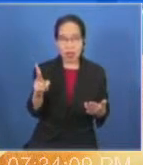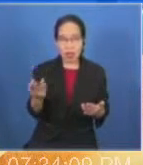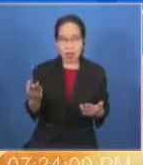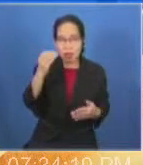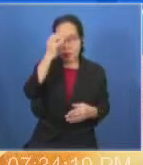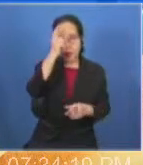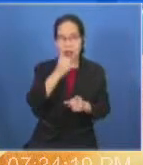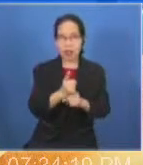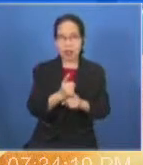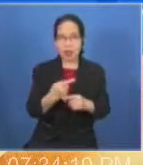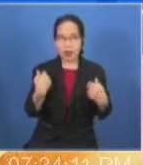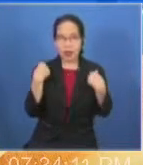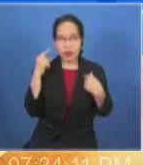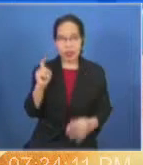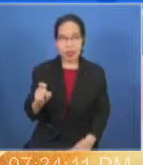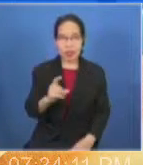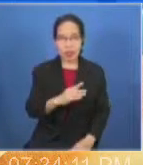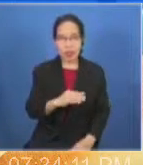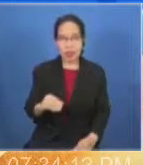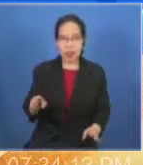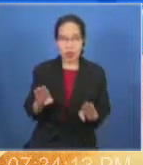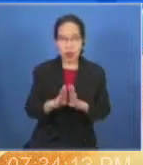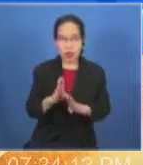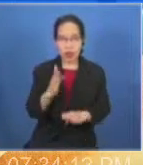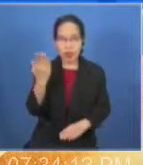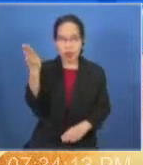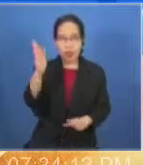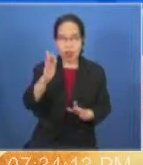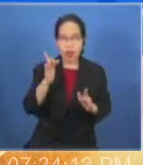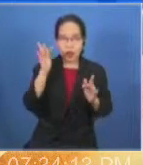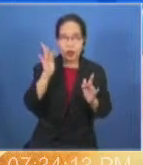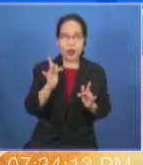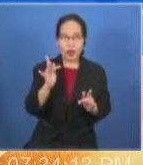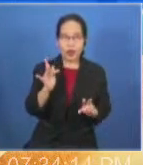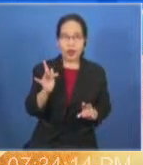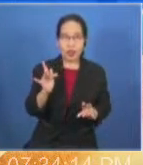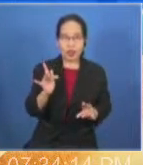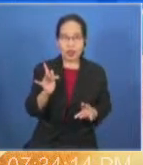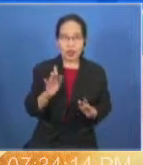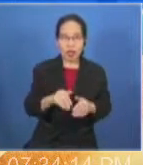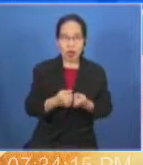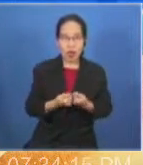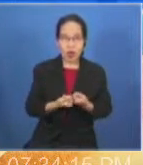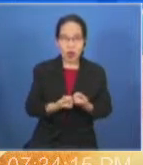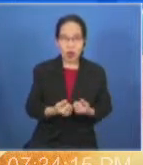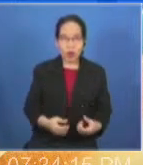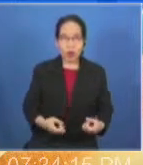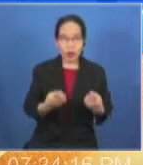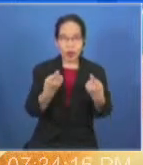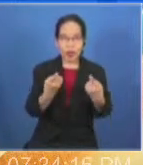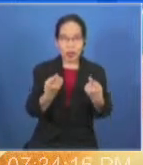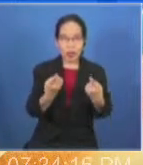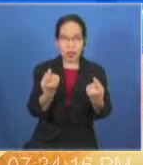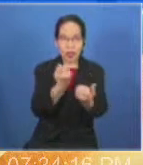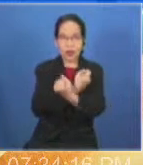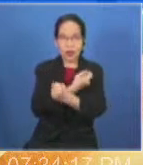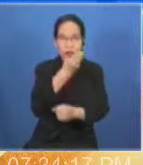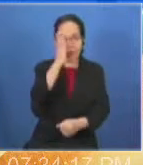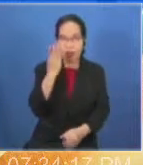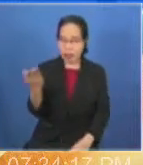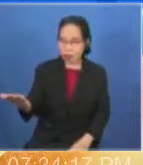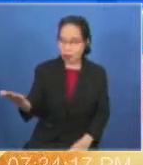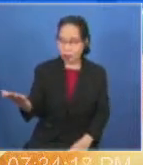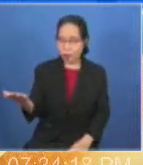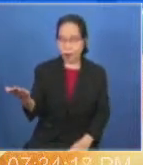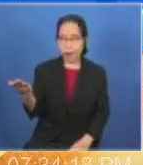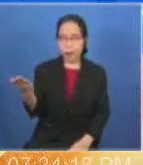1 John 3:17, but whoso has this world's good and sees his brother have need and shuts up his bowels of